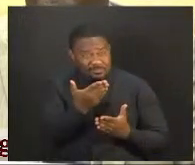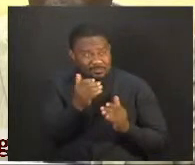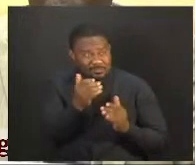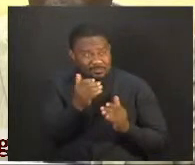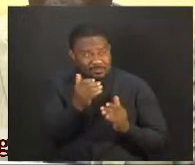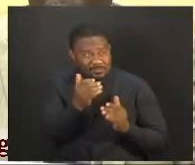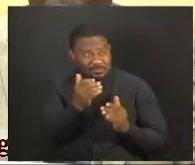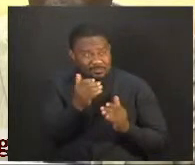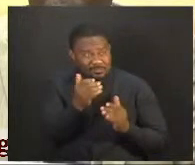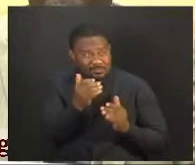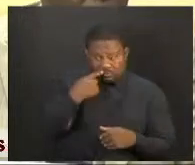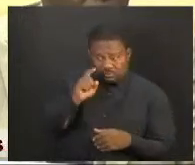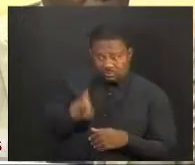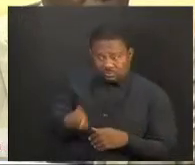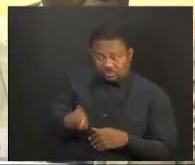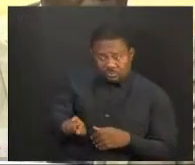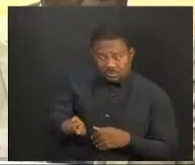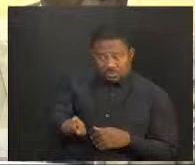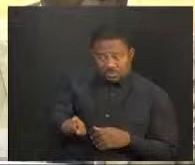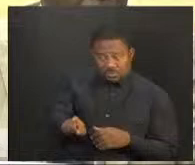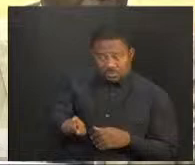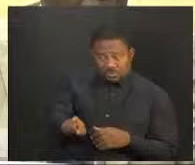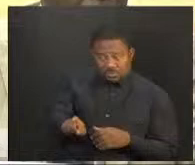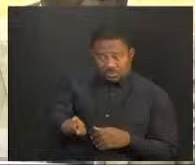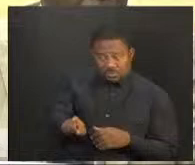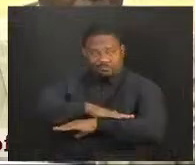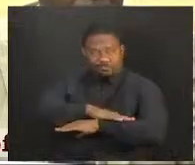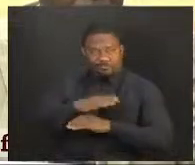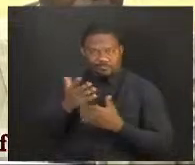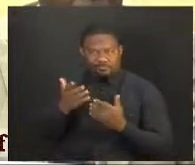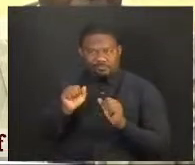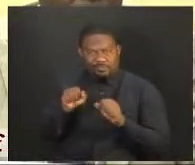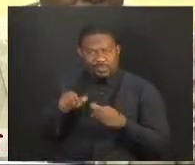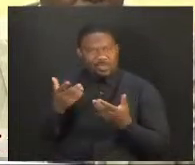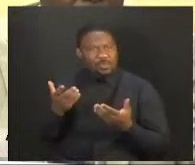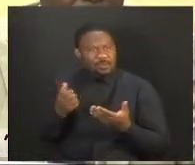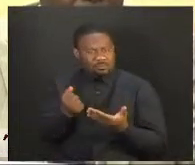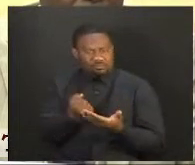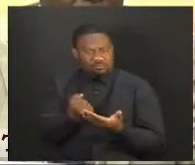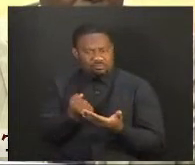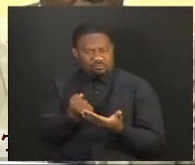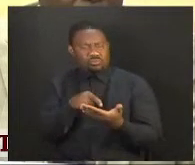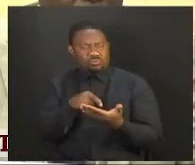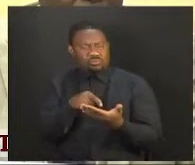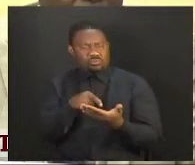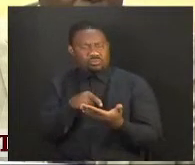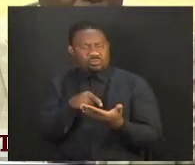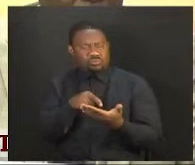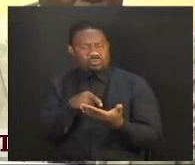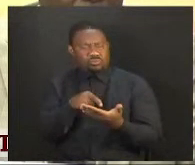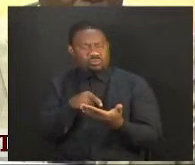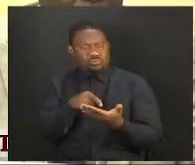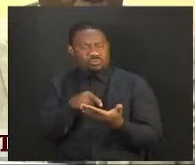table office to make available next time the votes and proceedings on the computer. At